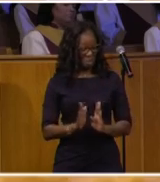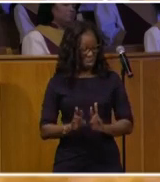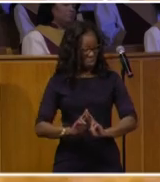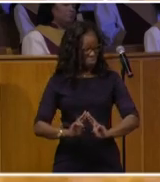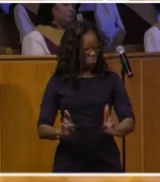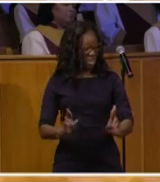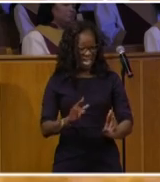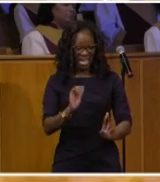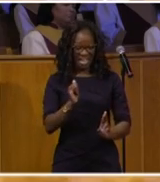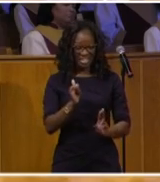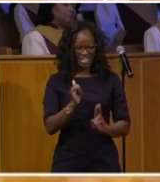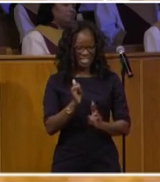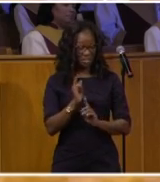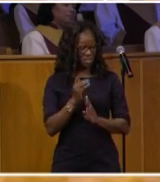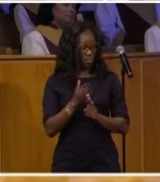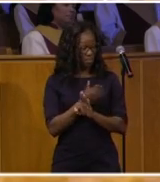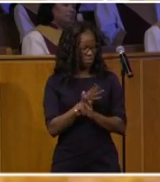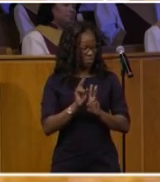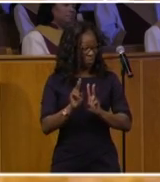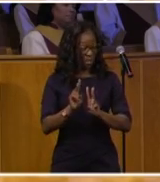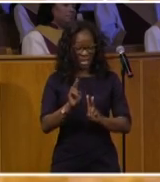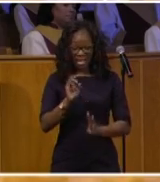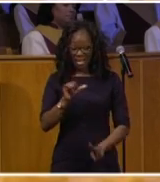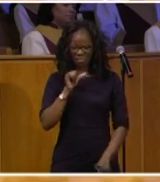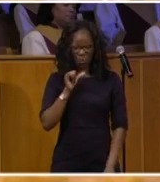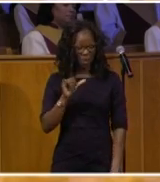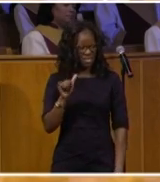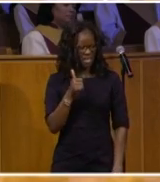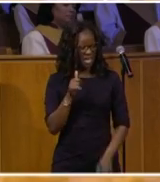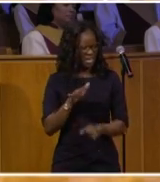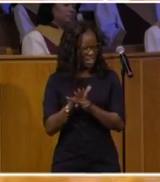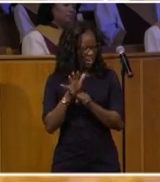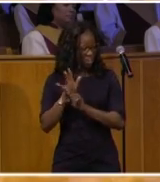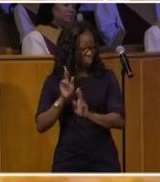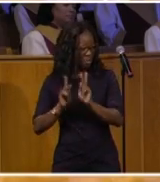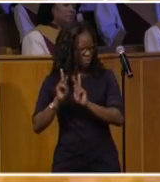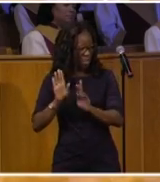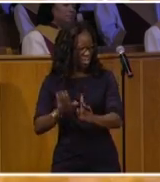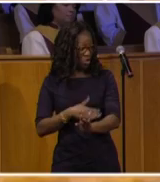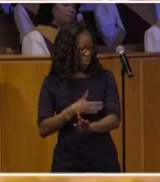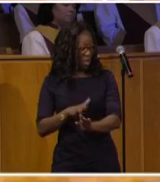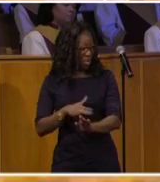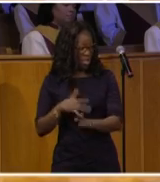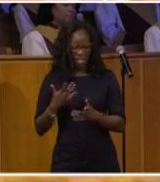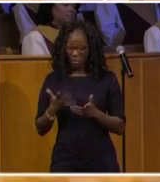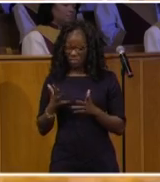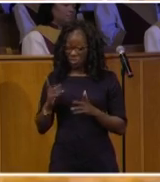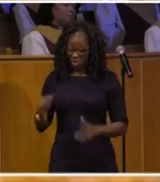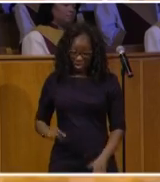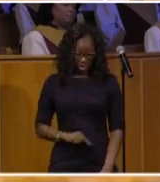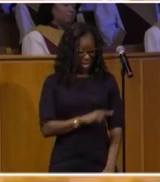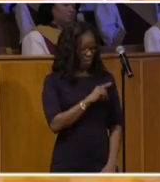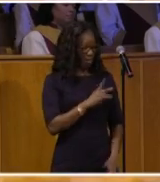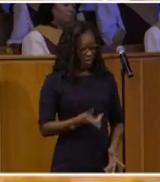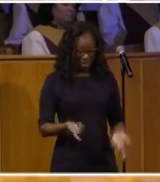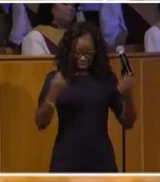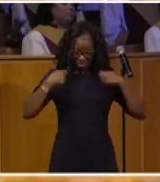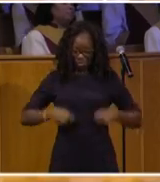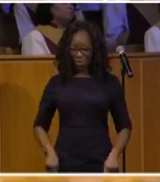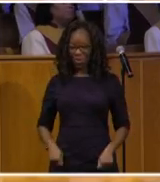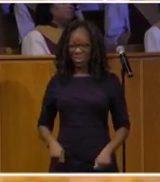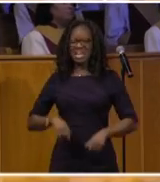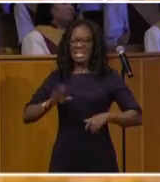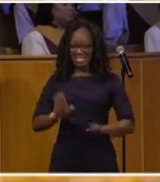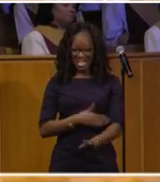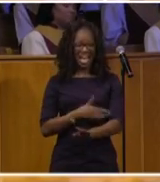10 minutes before the funeral, if there weren't enough people in the choir, we ran up and got choir robes and marched down